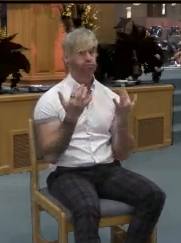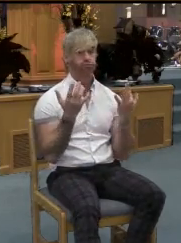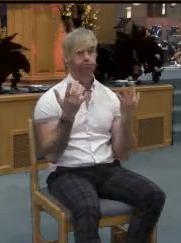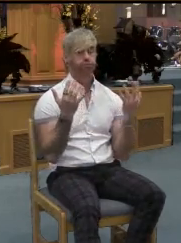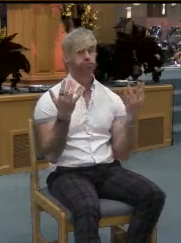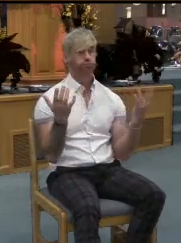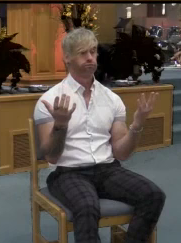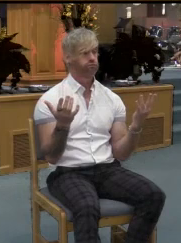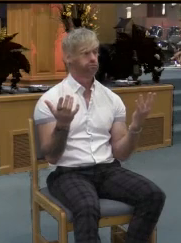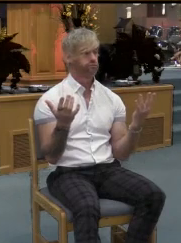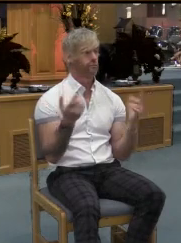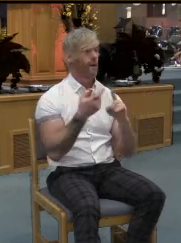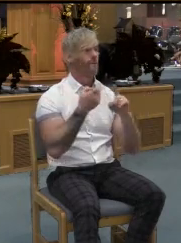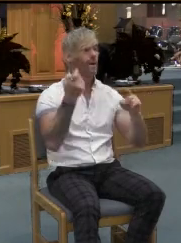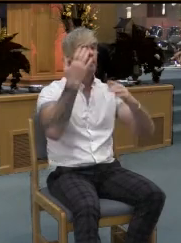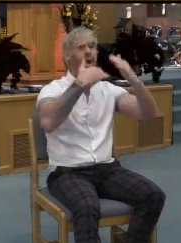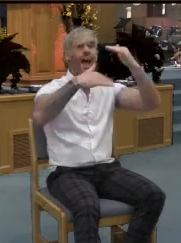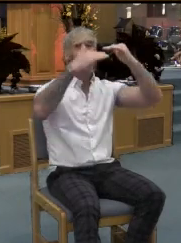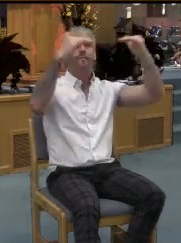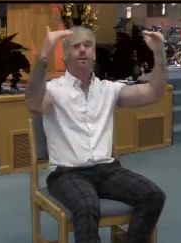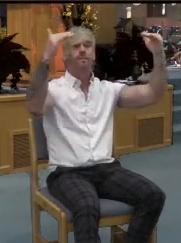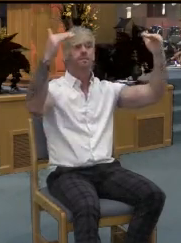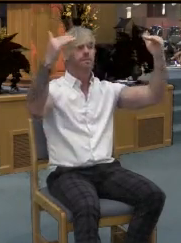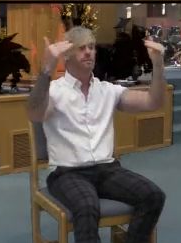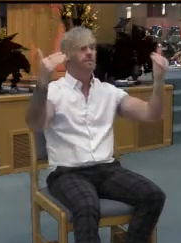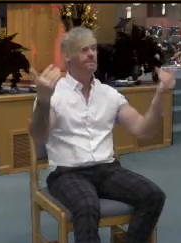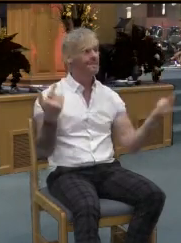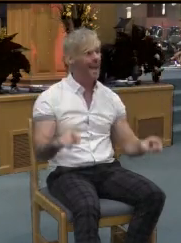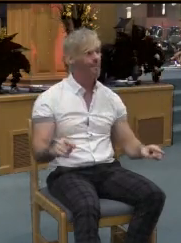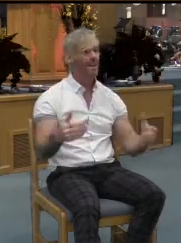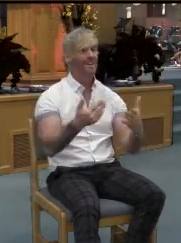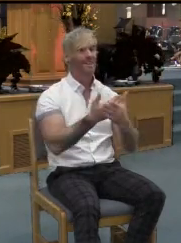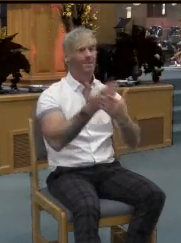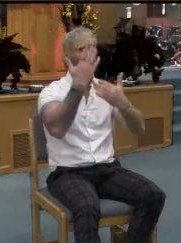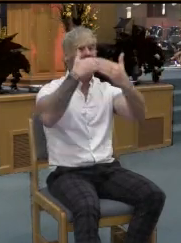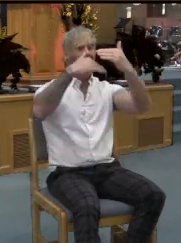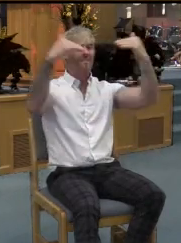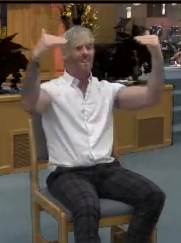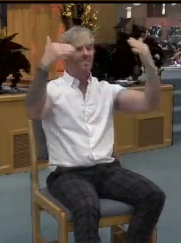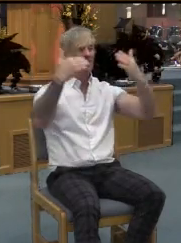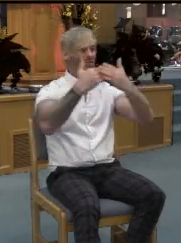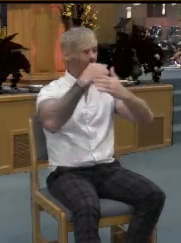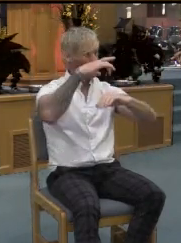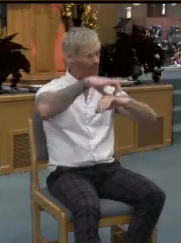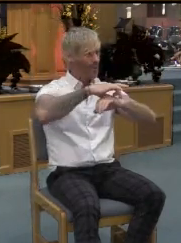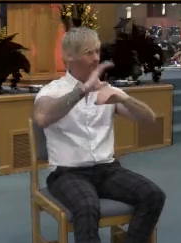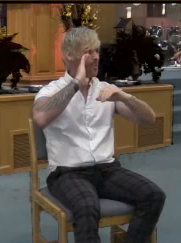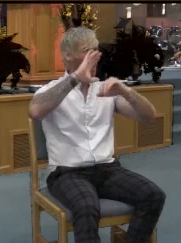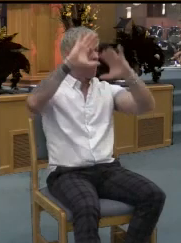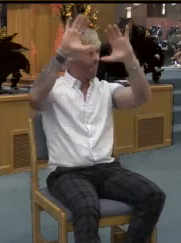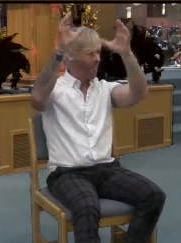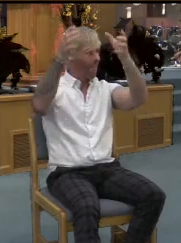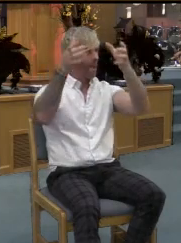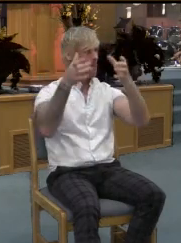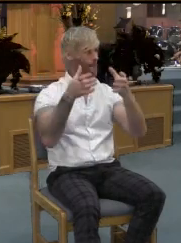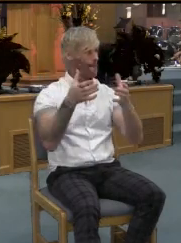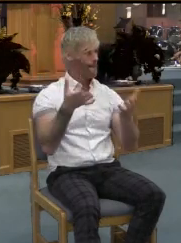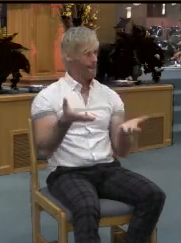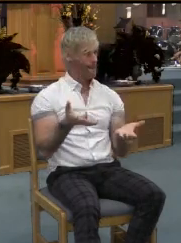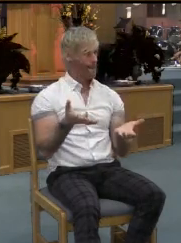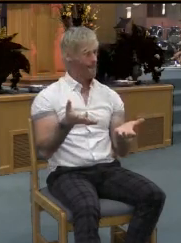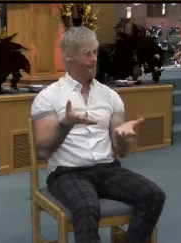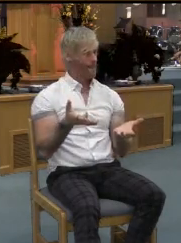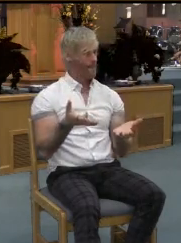with fire from heaven. And there'll be a new heaven and a new earth. Dave, you're teaching all that right now in Revelation. But my